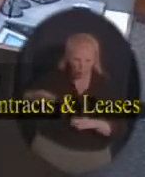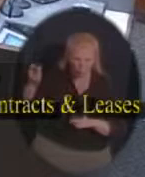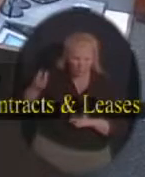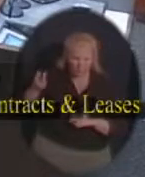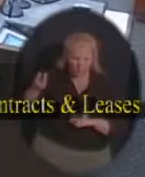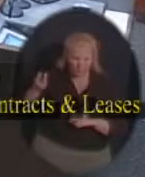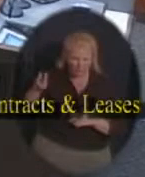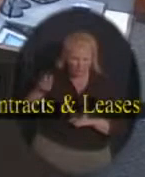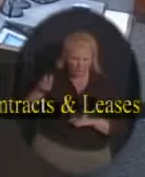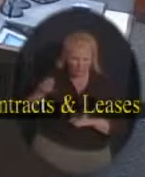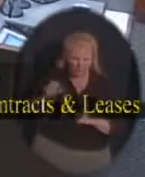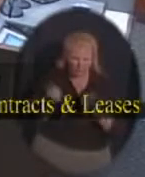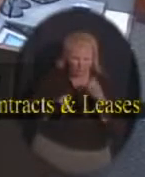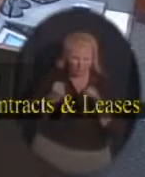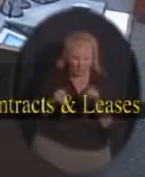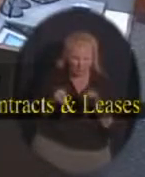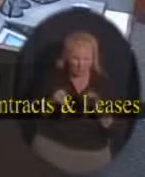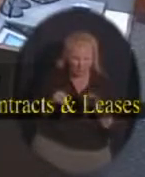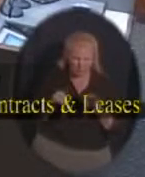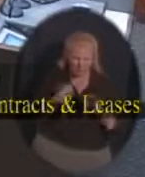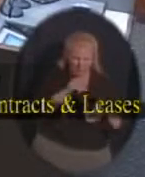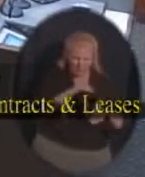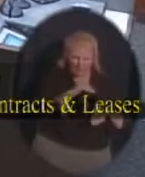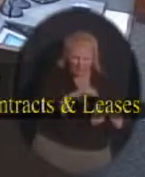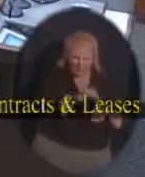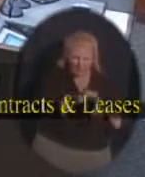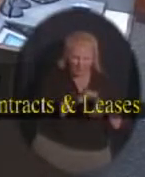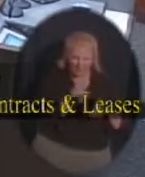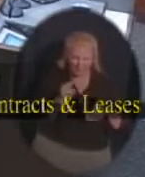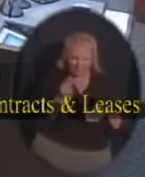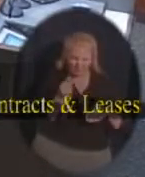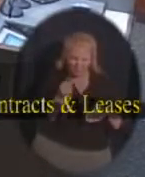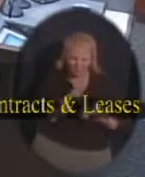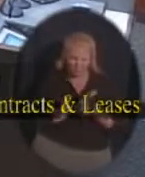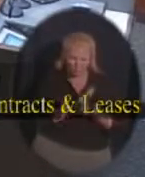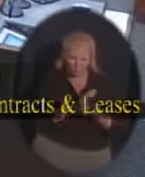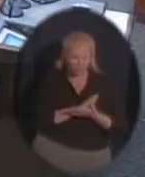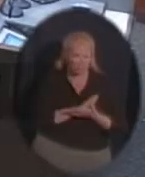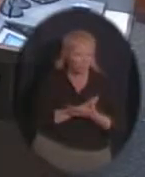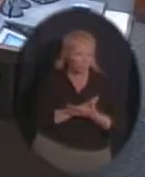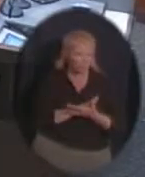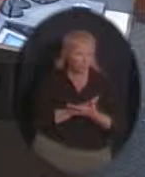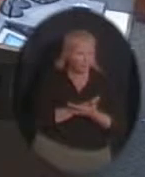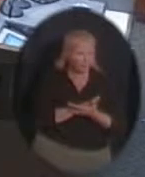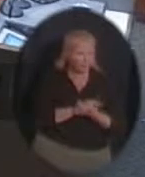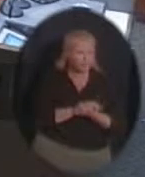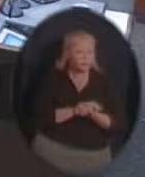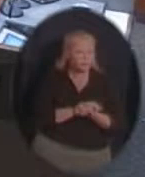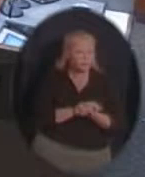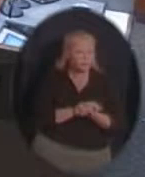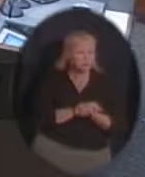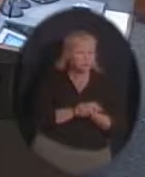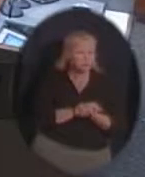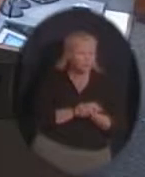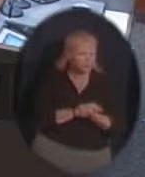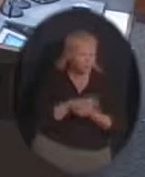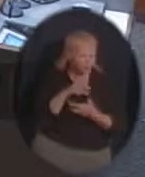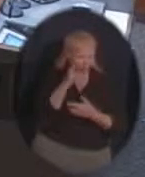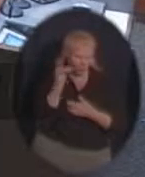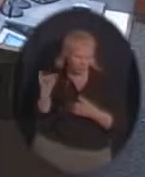Quick question is, Sure. Reviewing the spec, it looked like we're getting Suburbans. Is that what we're